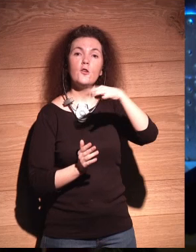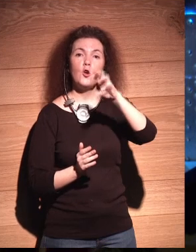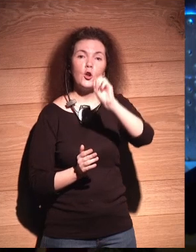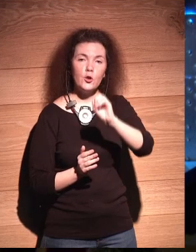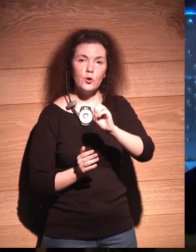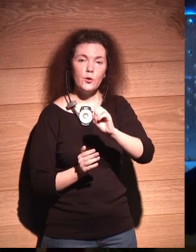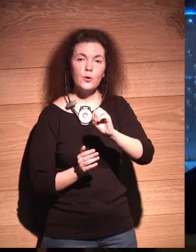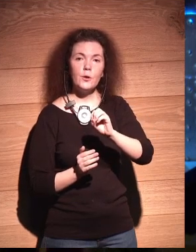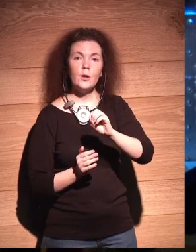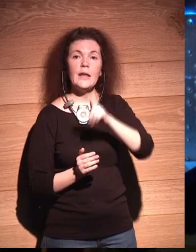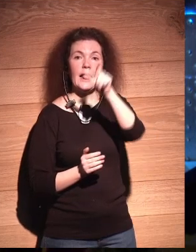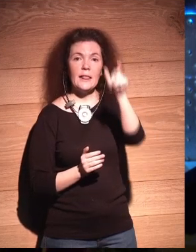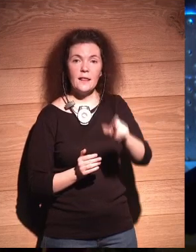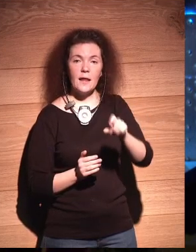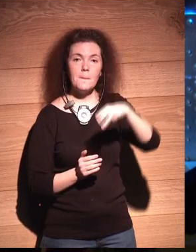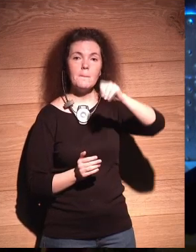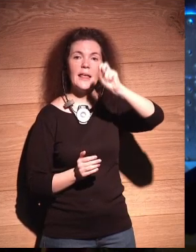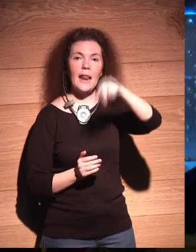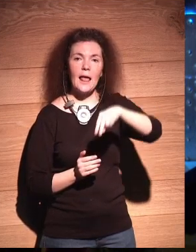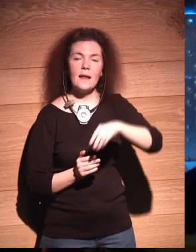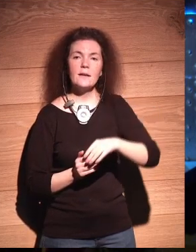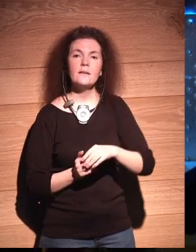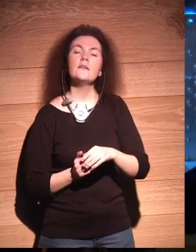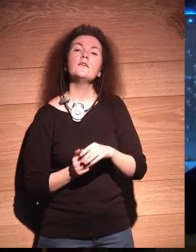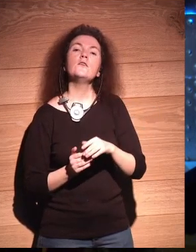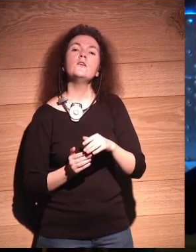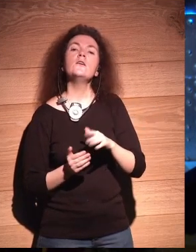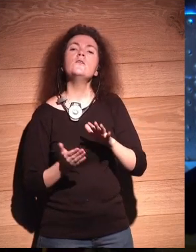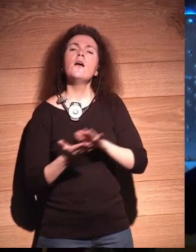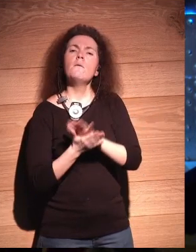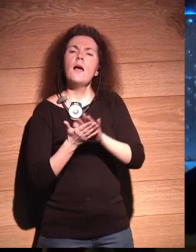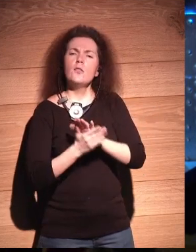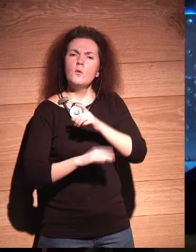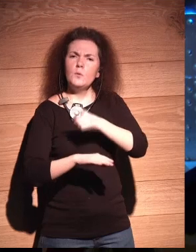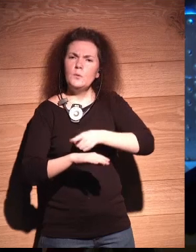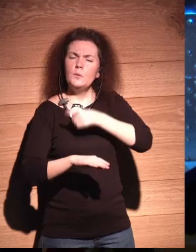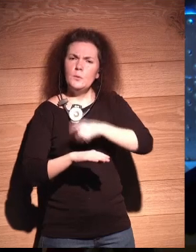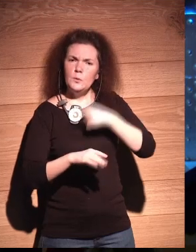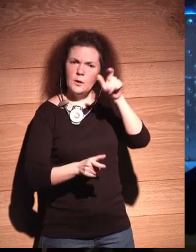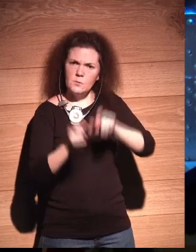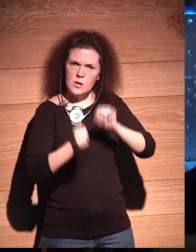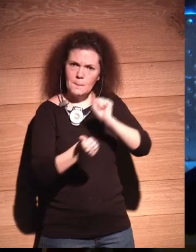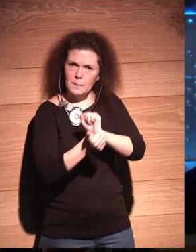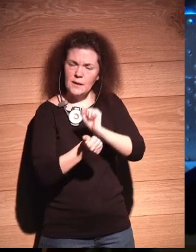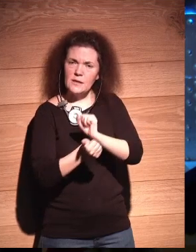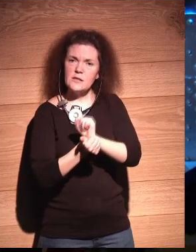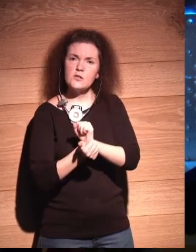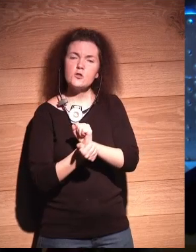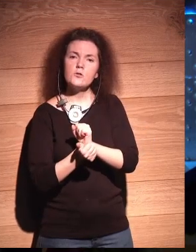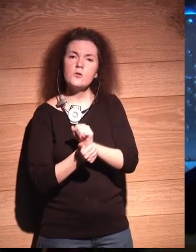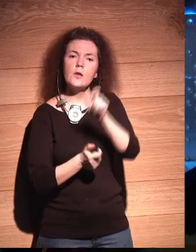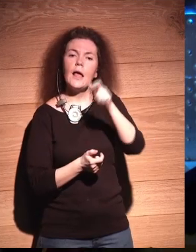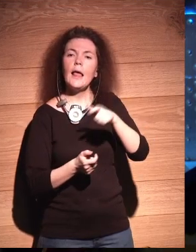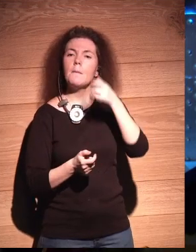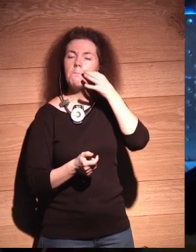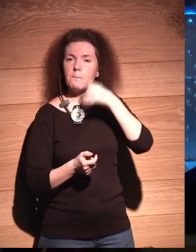inmates. Who's there? White-collar prisoners. And these are guys who single-handedly basically, dismantled the